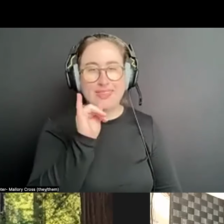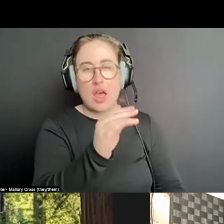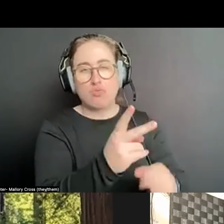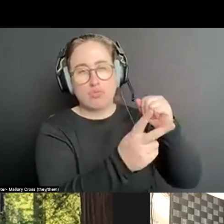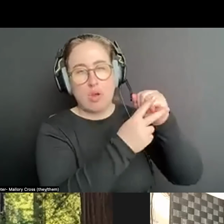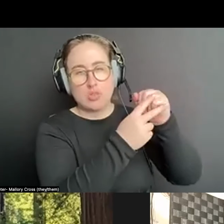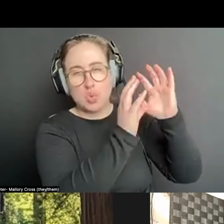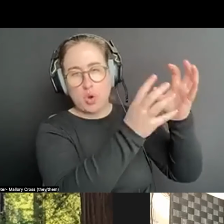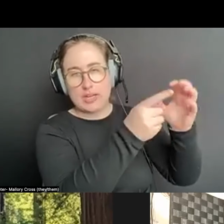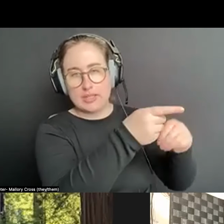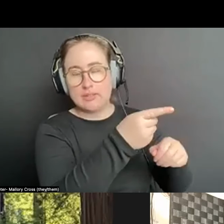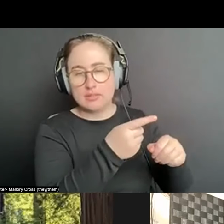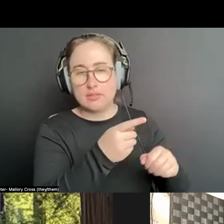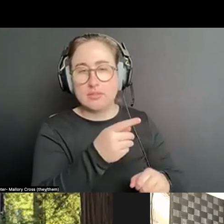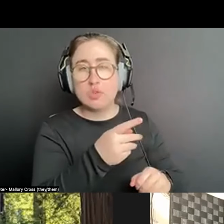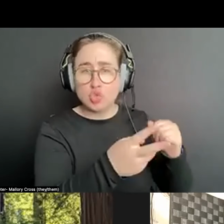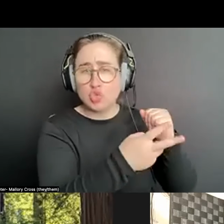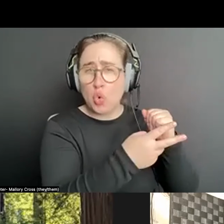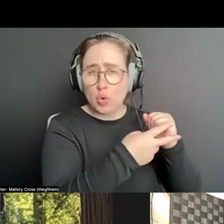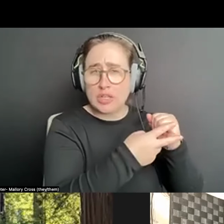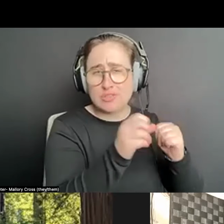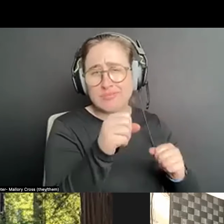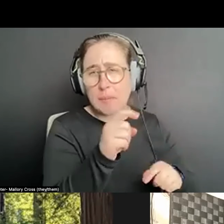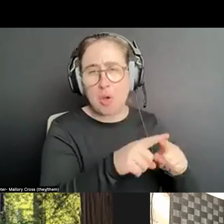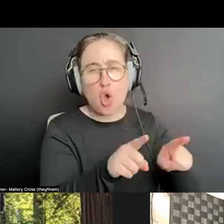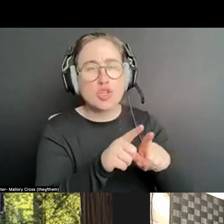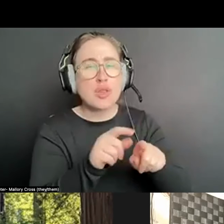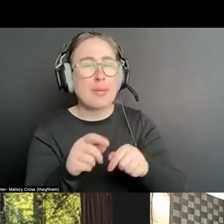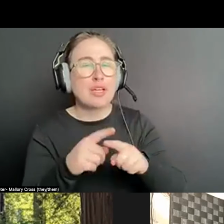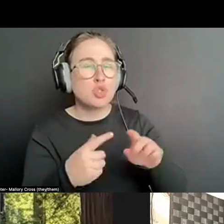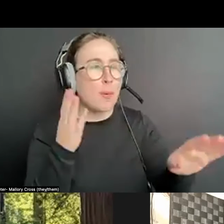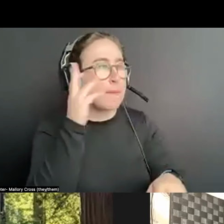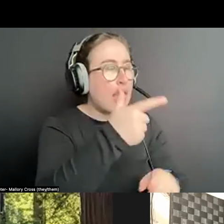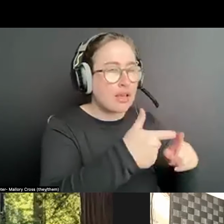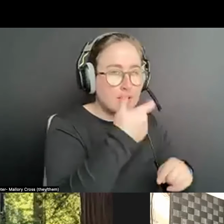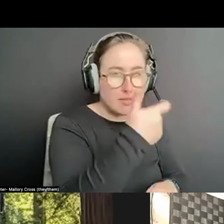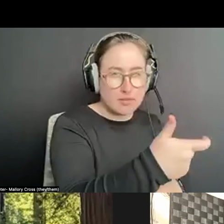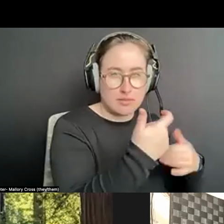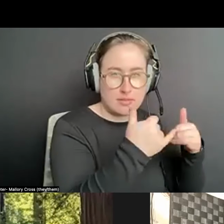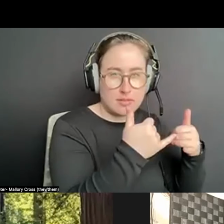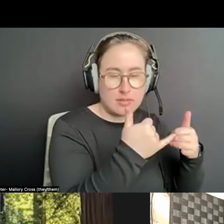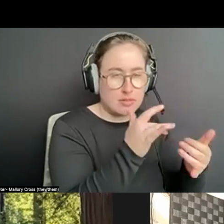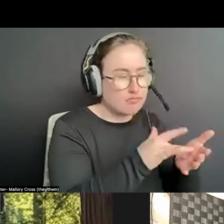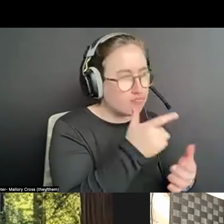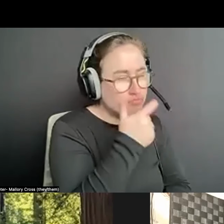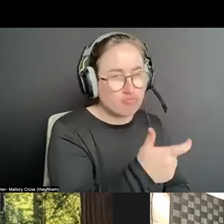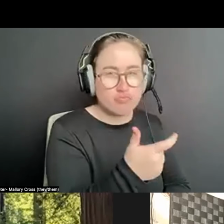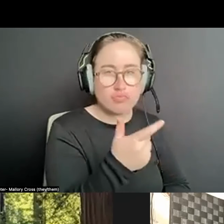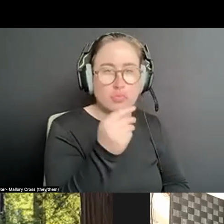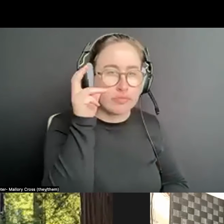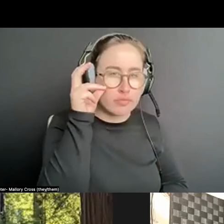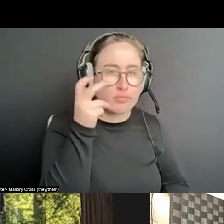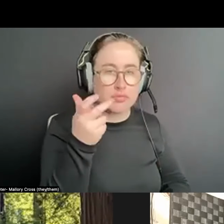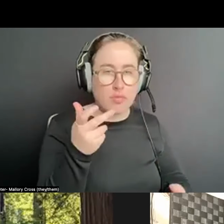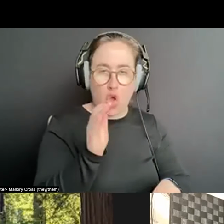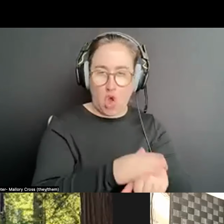just storage, it's actually playback and sharing capability that's on the community's terms, right?